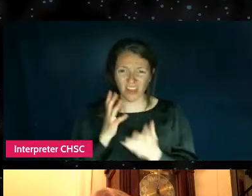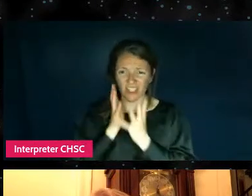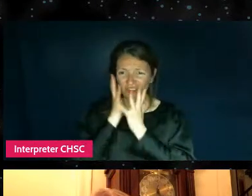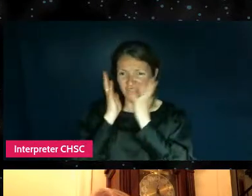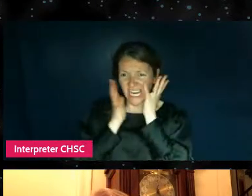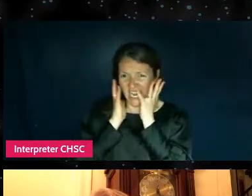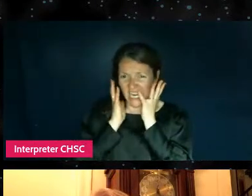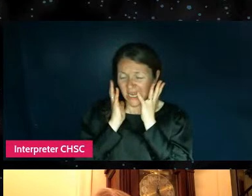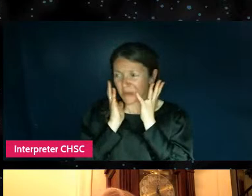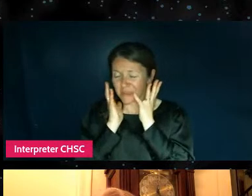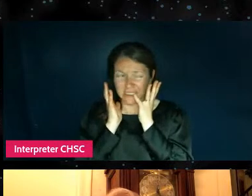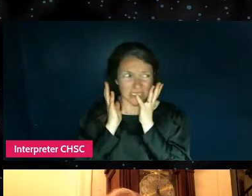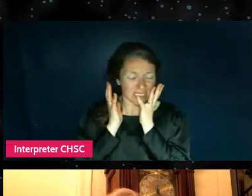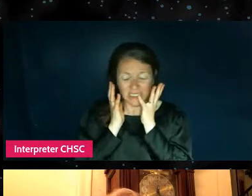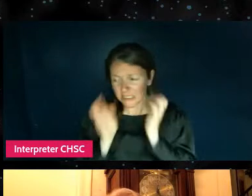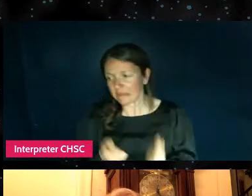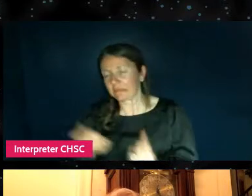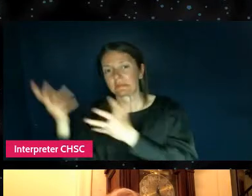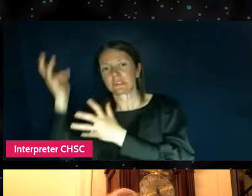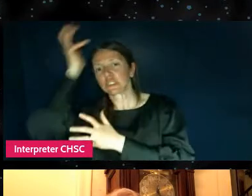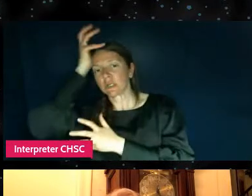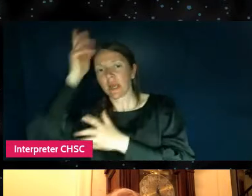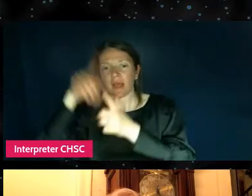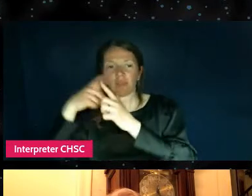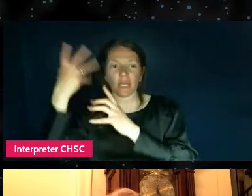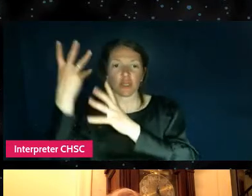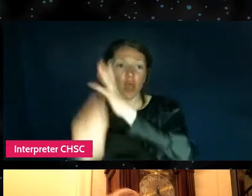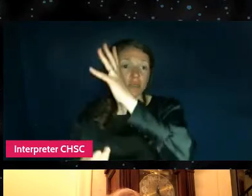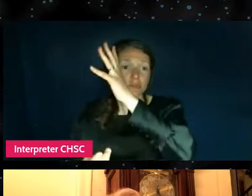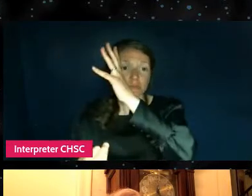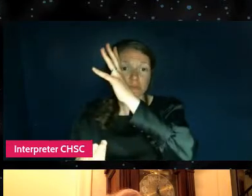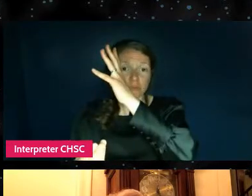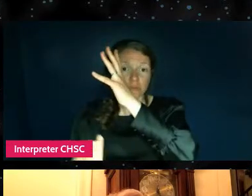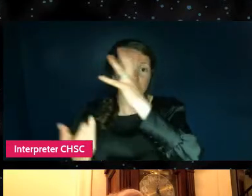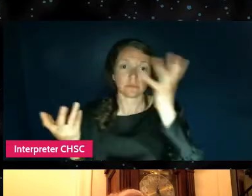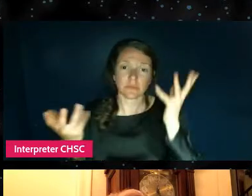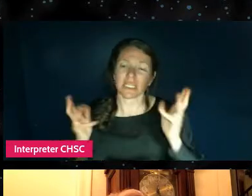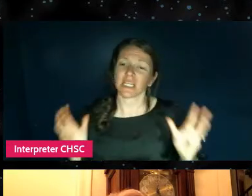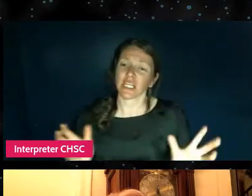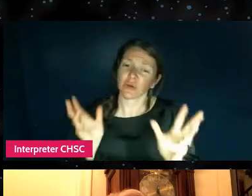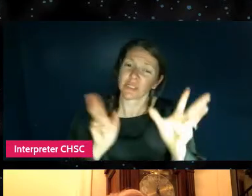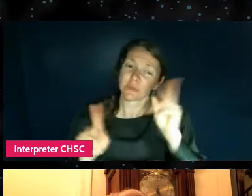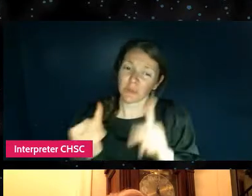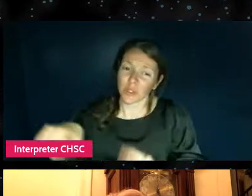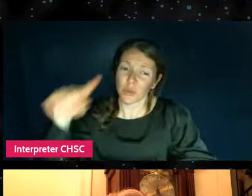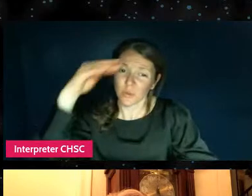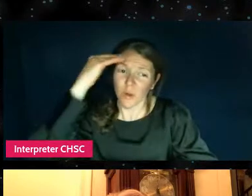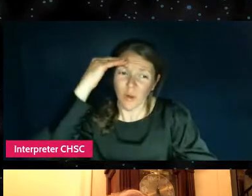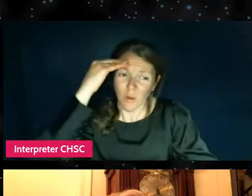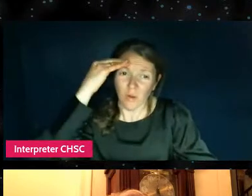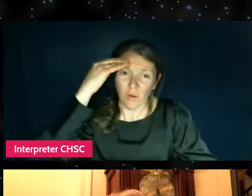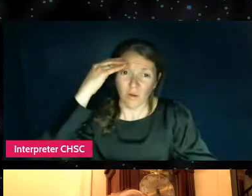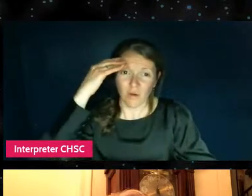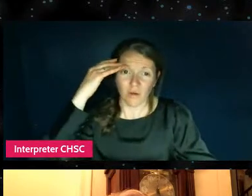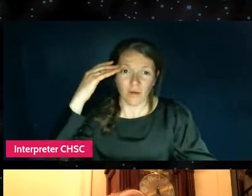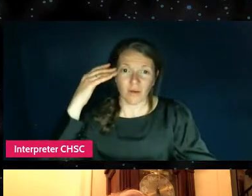And so things just are gone. Yeah. So encourage the people you know,